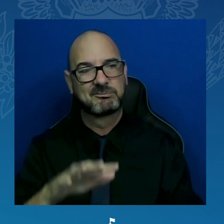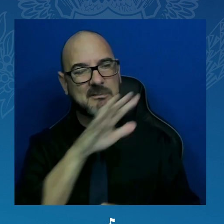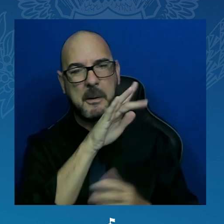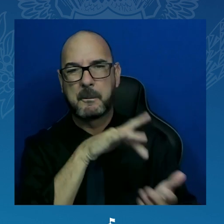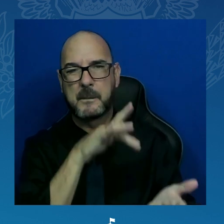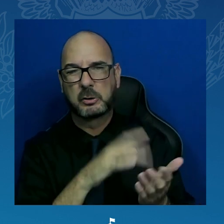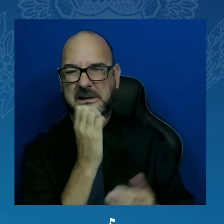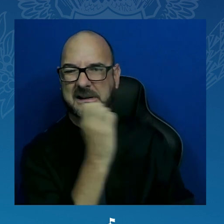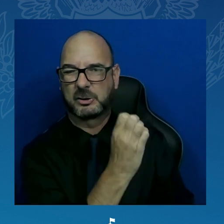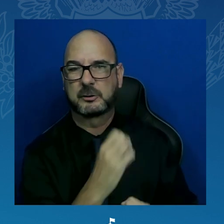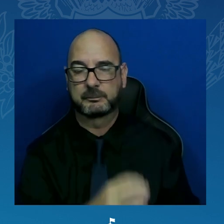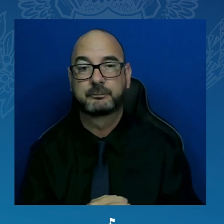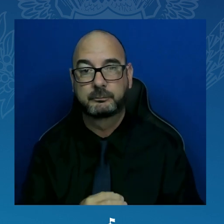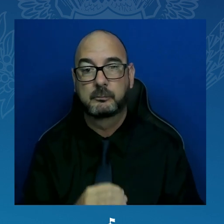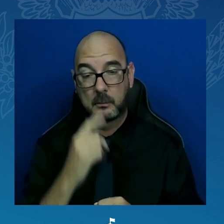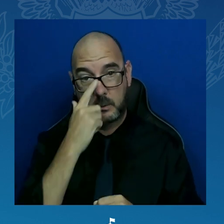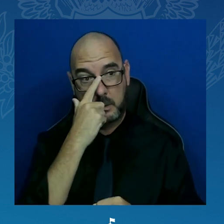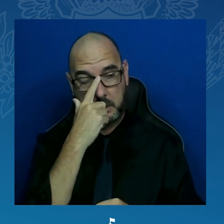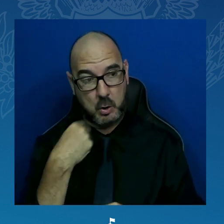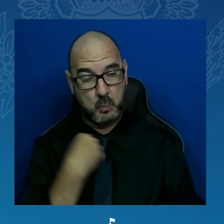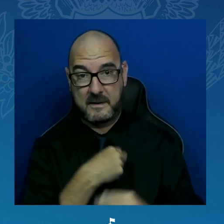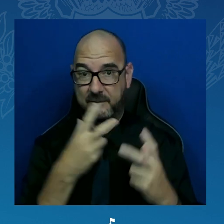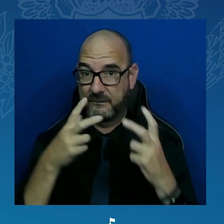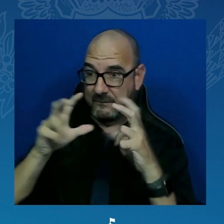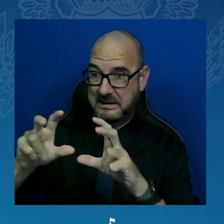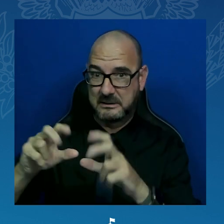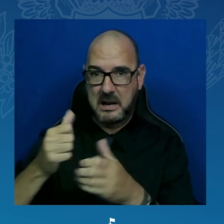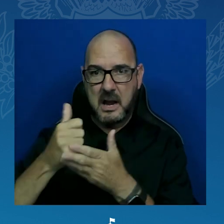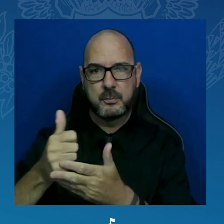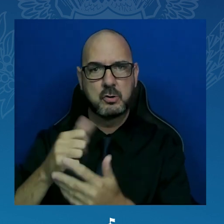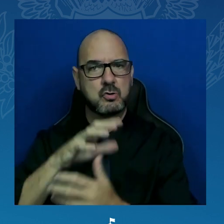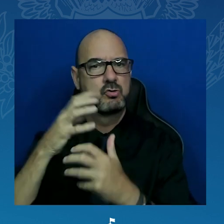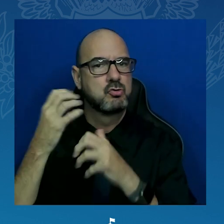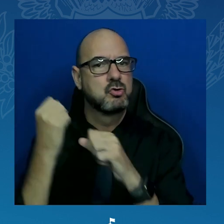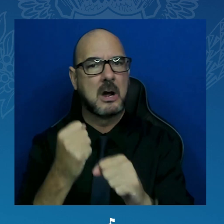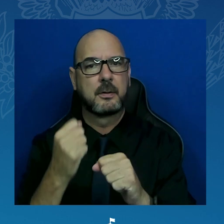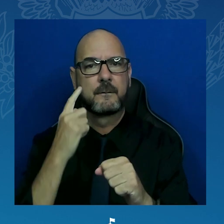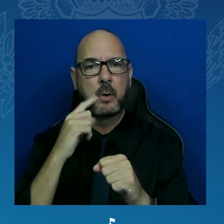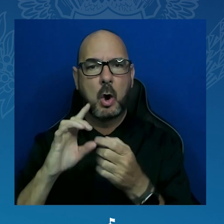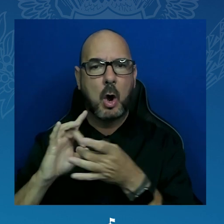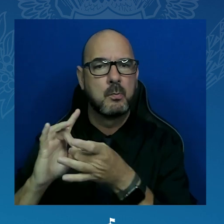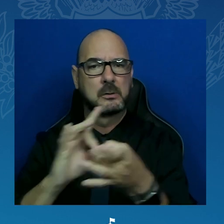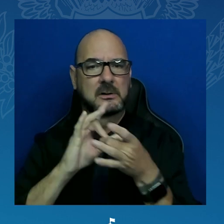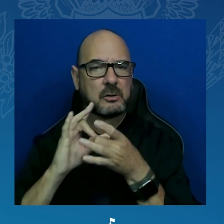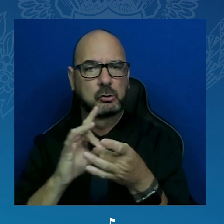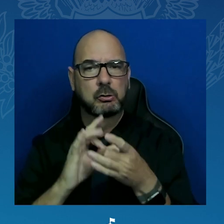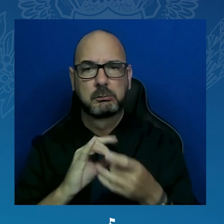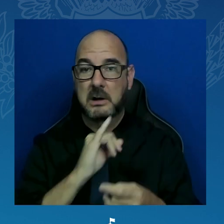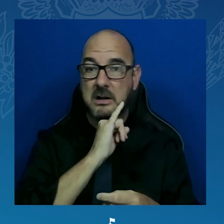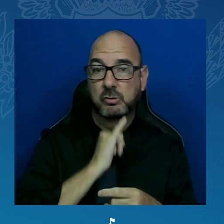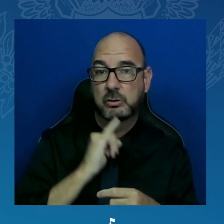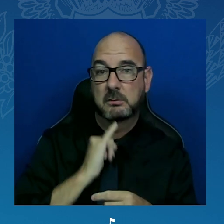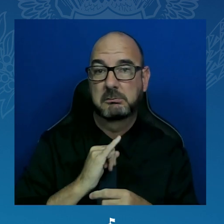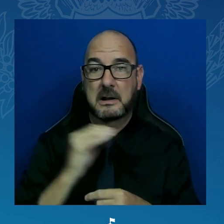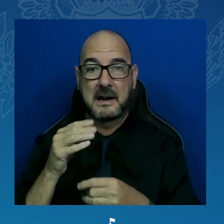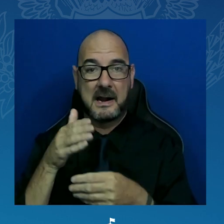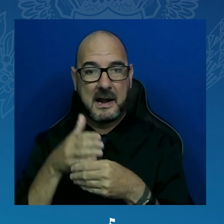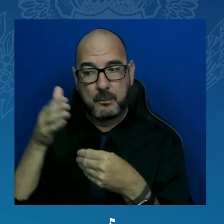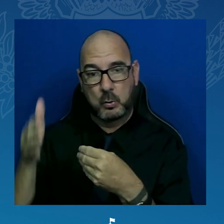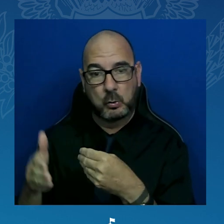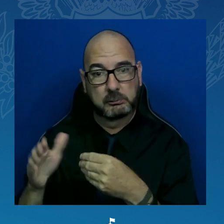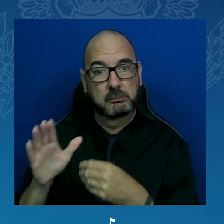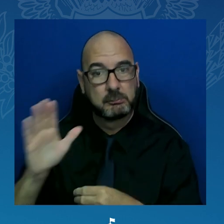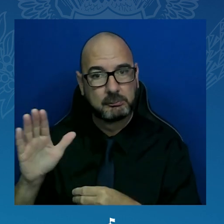joint investments in the Middle East will help to strengthen the cooperation between Israel and its neighbors.